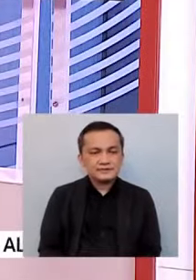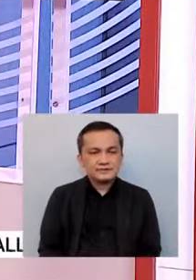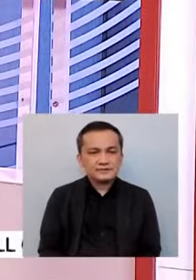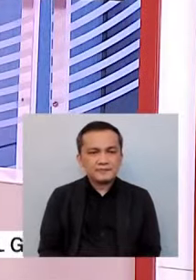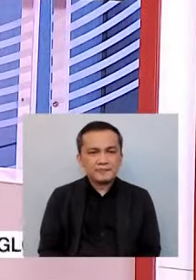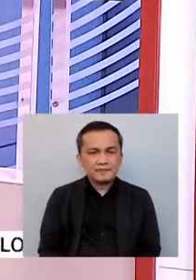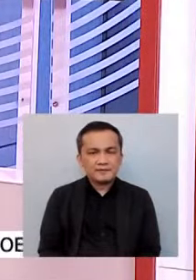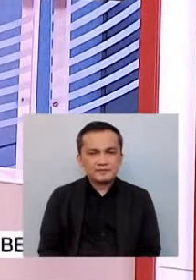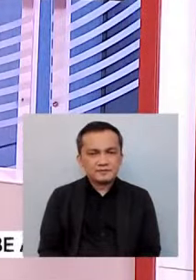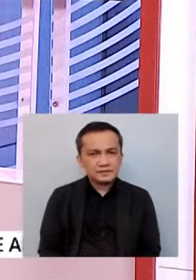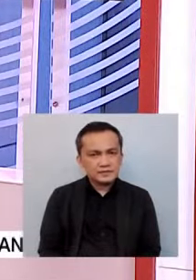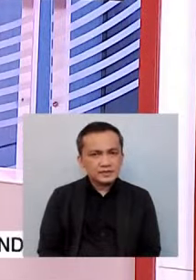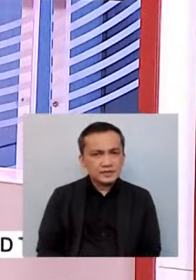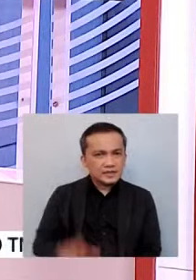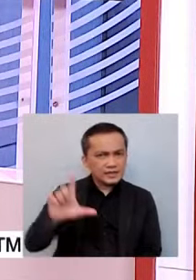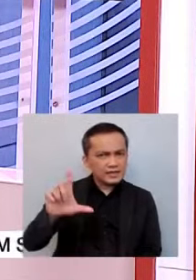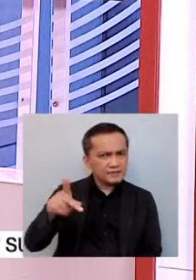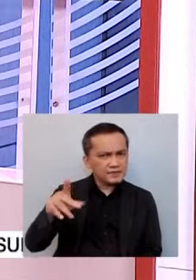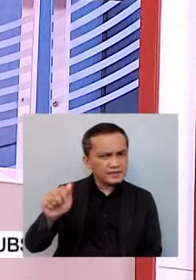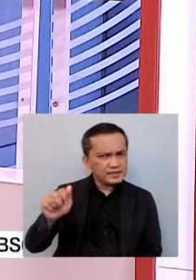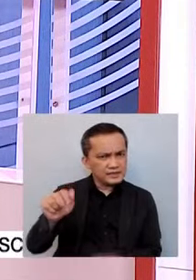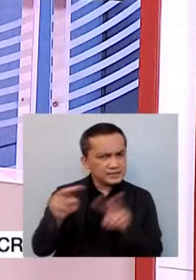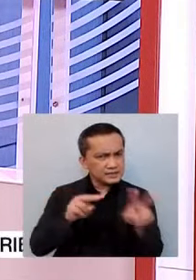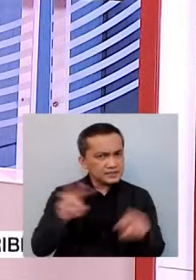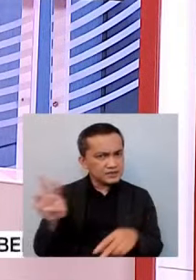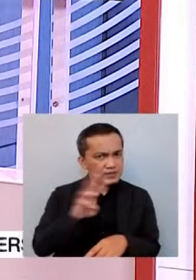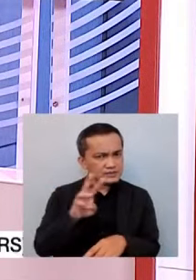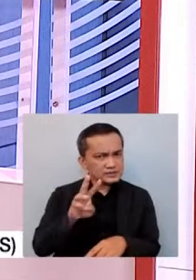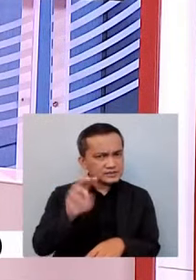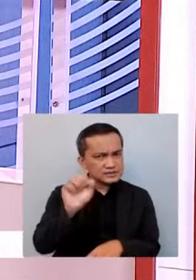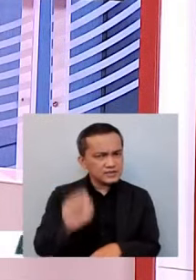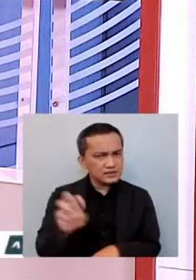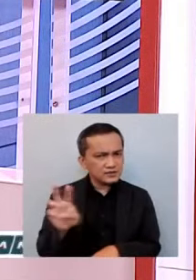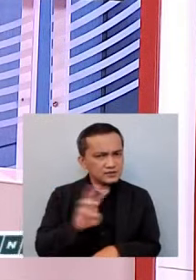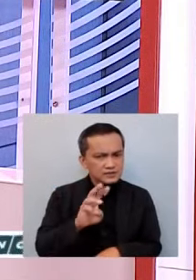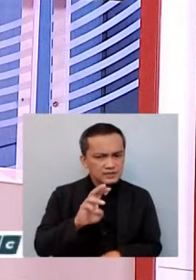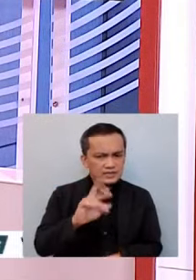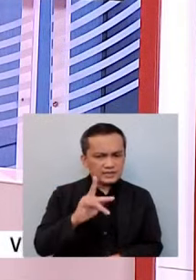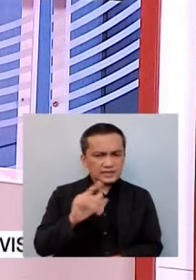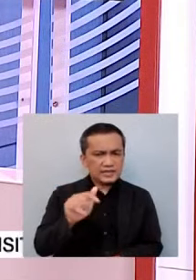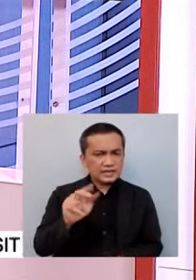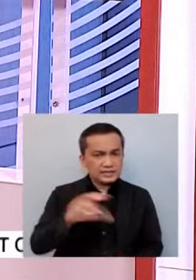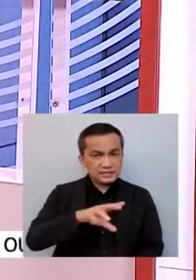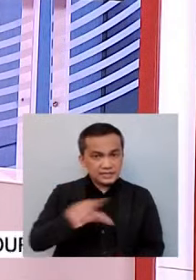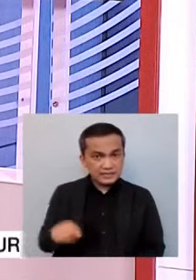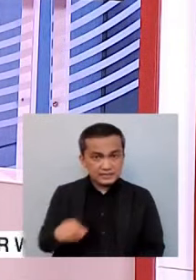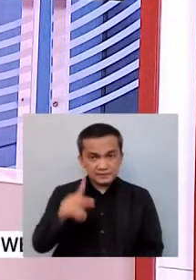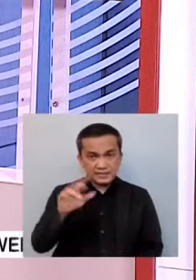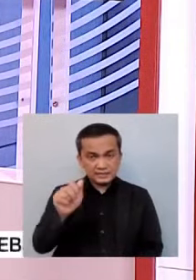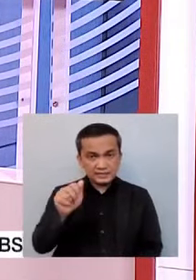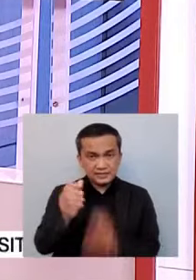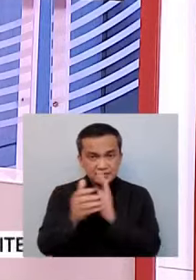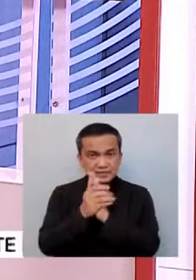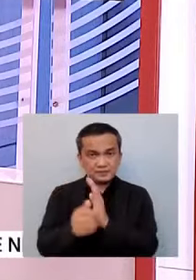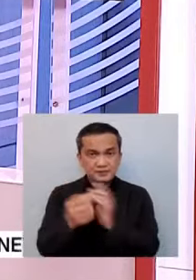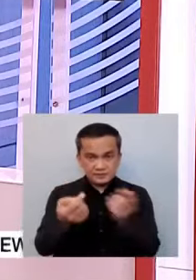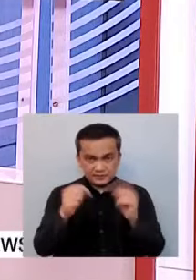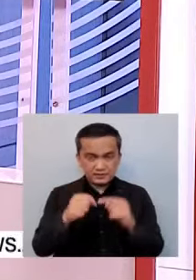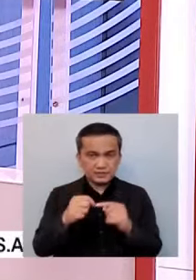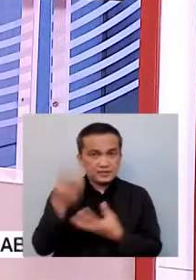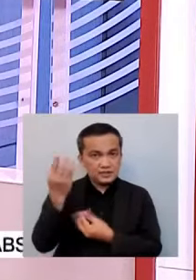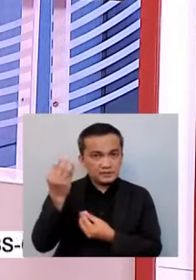A low-pressure area has been spotted west-southwest of Calayan, Cagayan. Pag-asa forecaster Veronica Torres now joins us with the latest on the